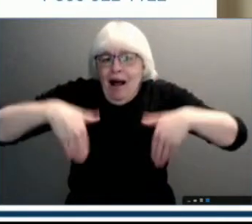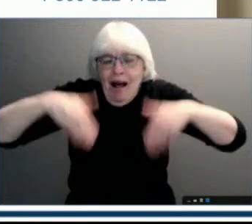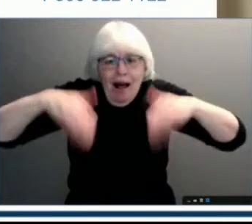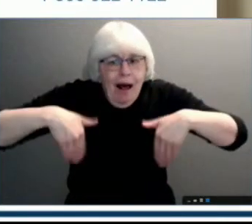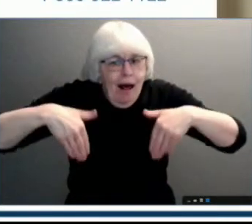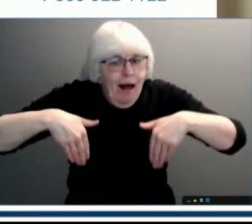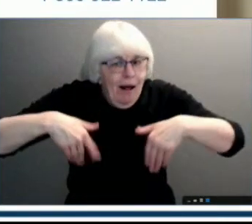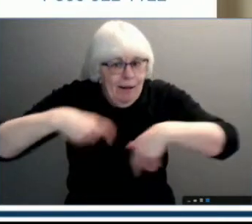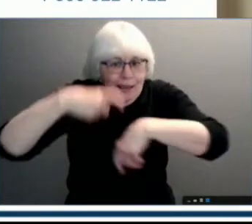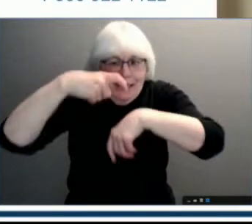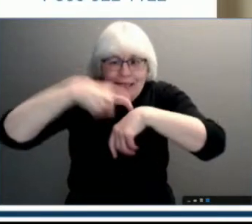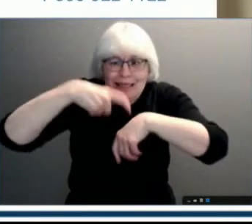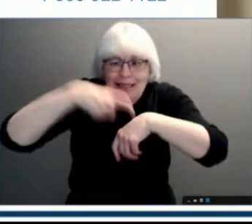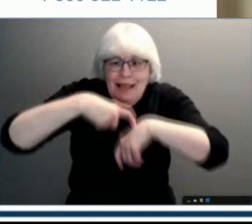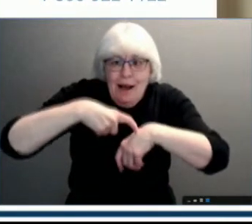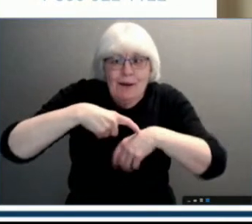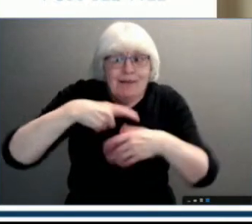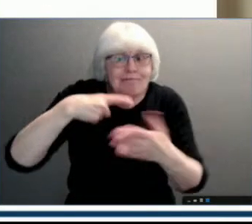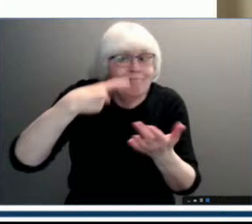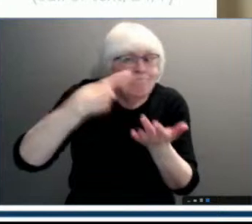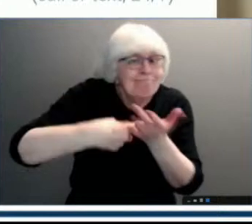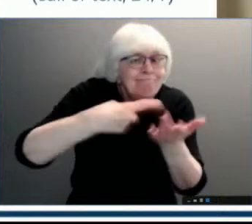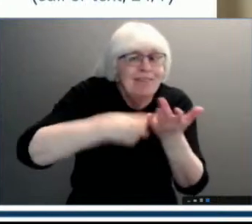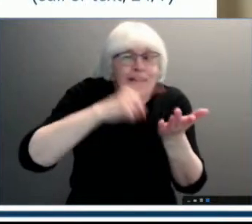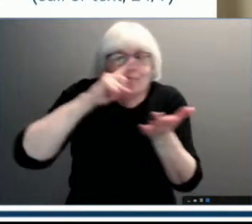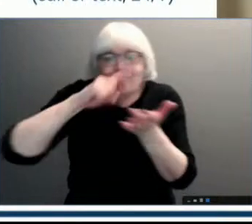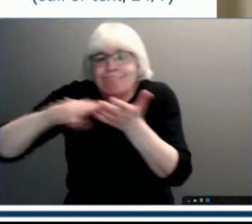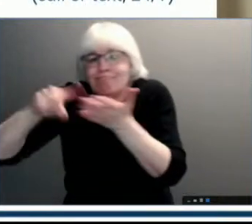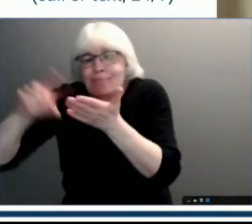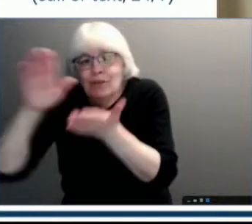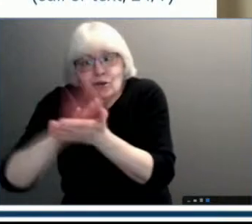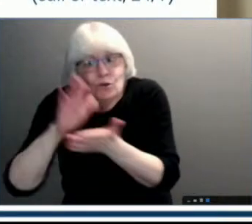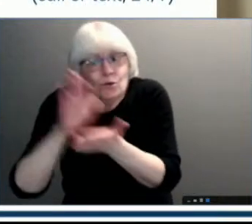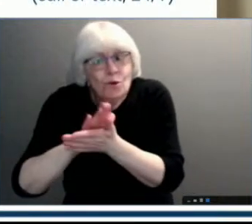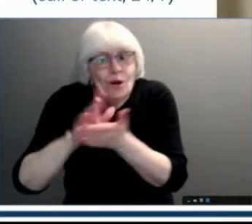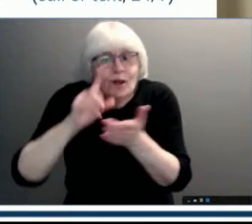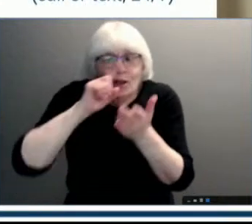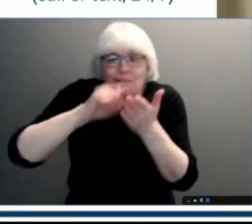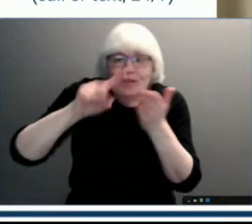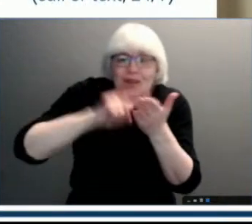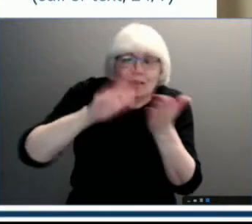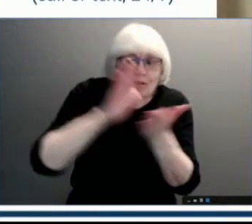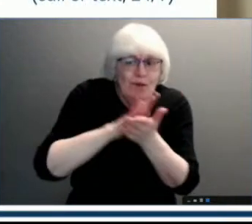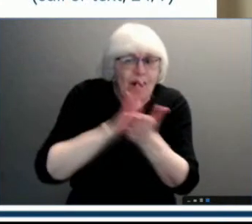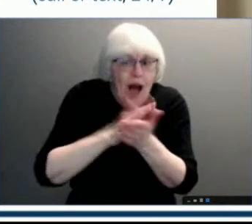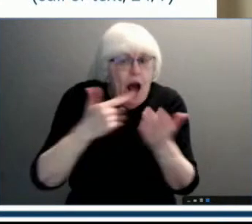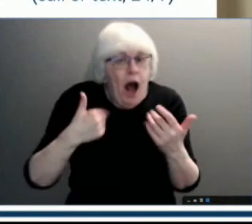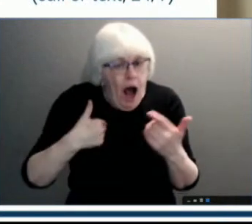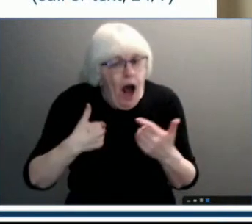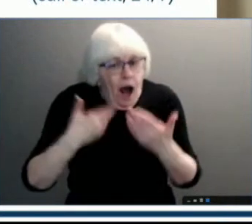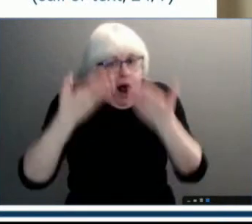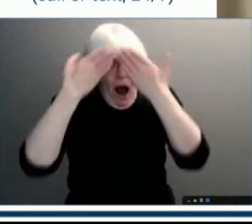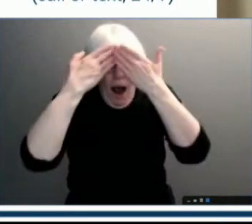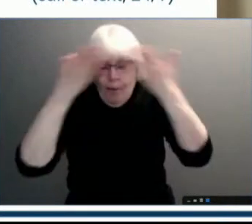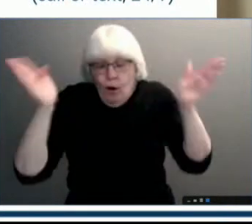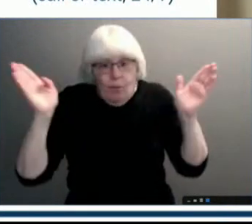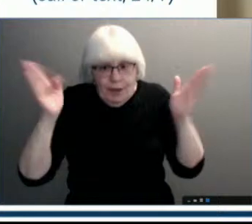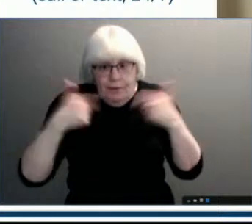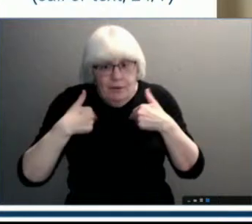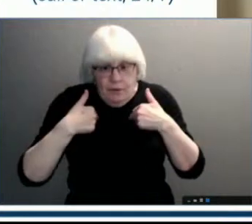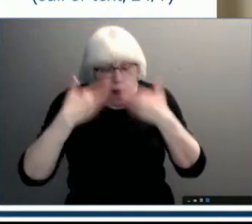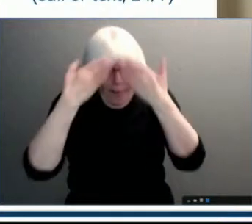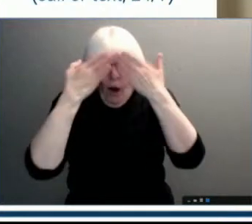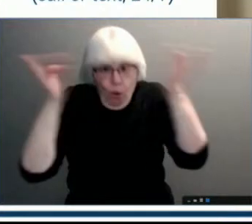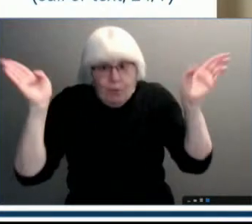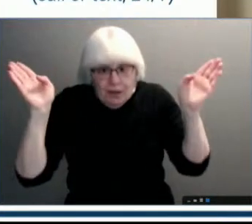testing, but I'll certainly personally open to that idea. We'll do what we can, and to the extent